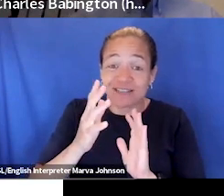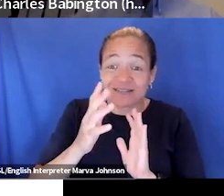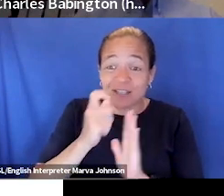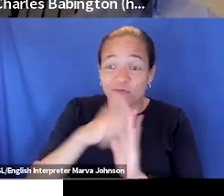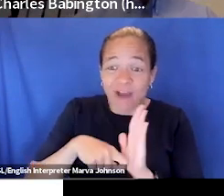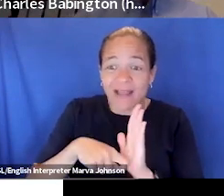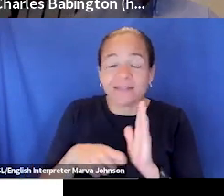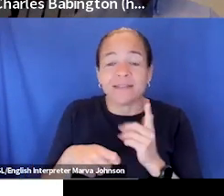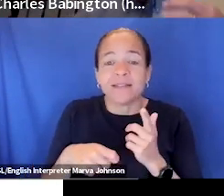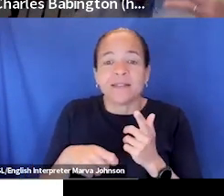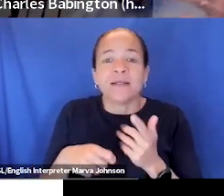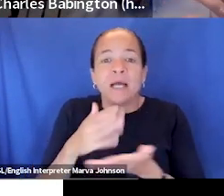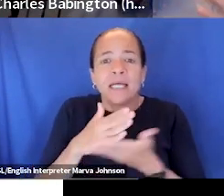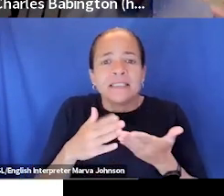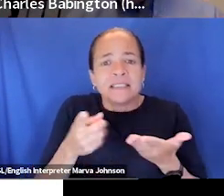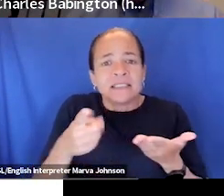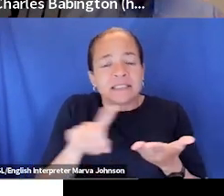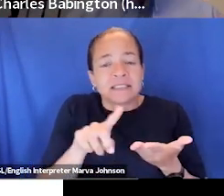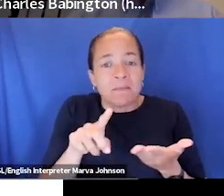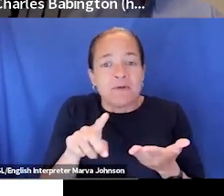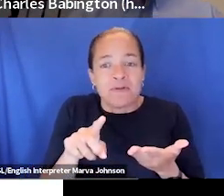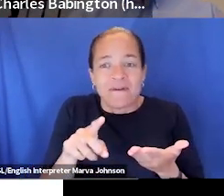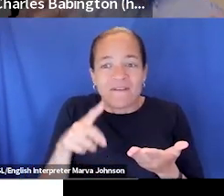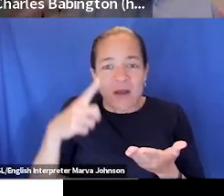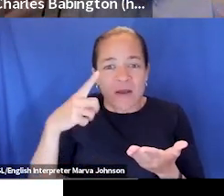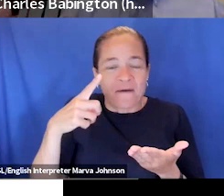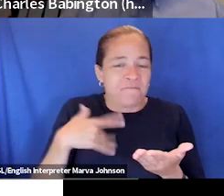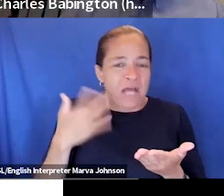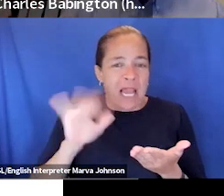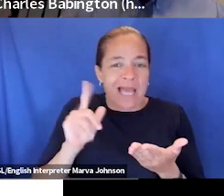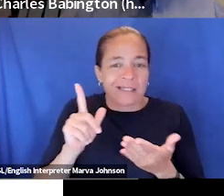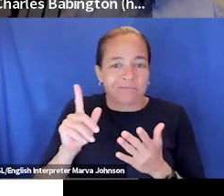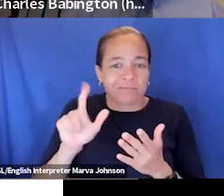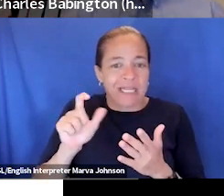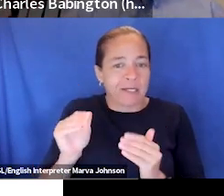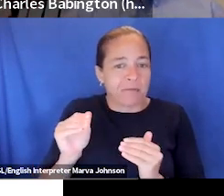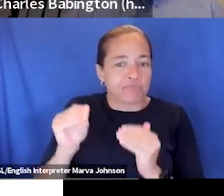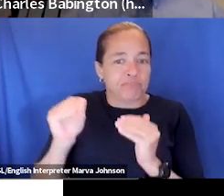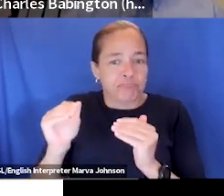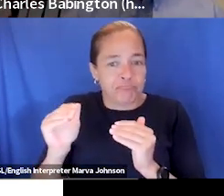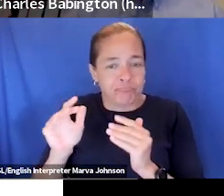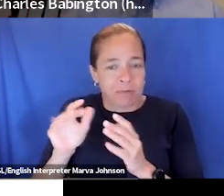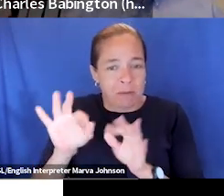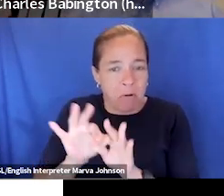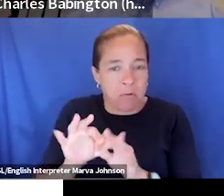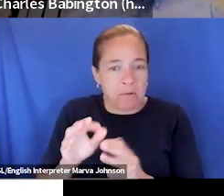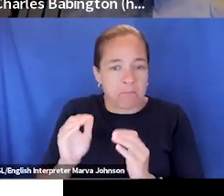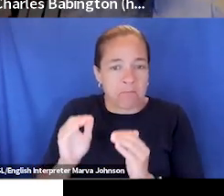from conversation, that it needs to sound more important, more academic, more puffed